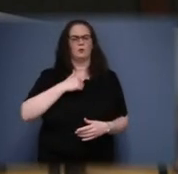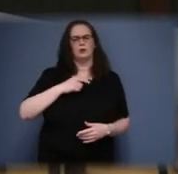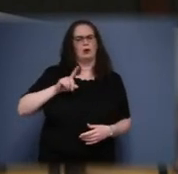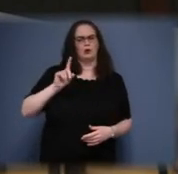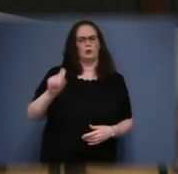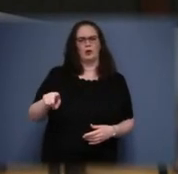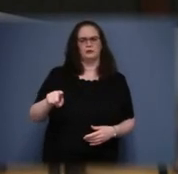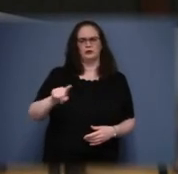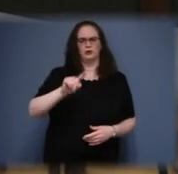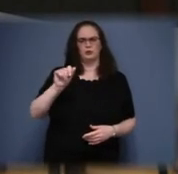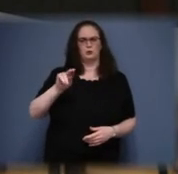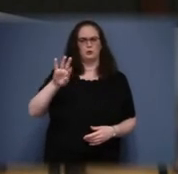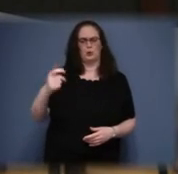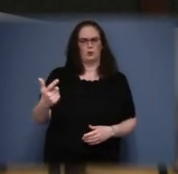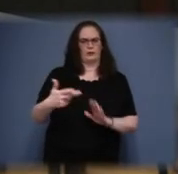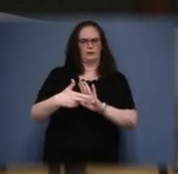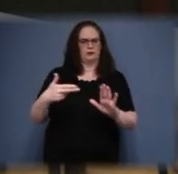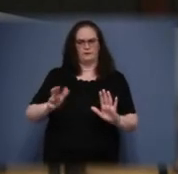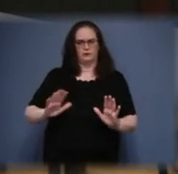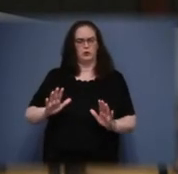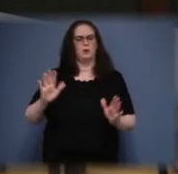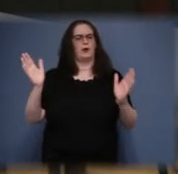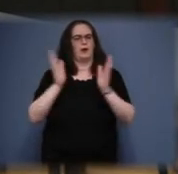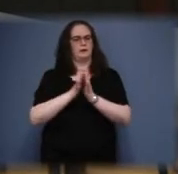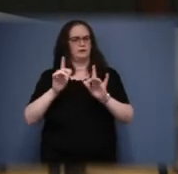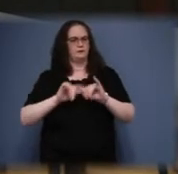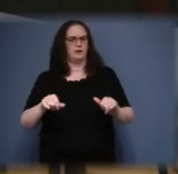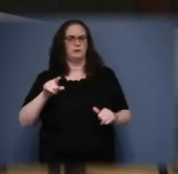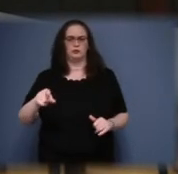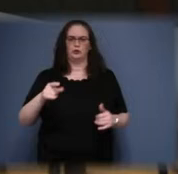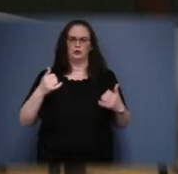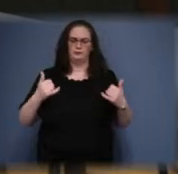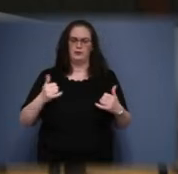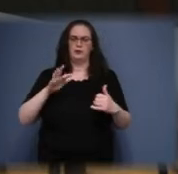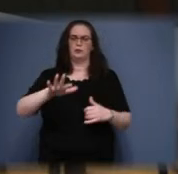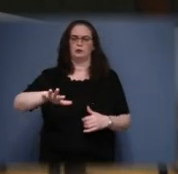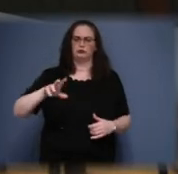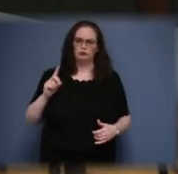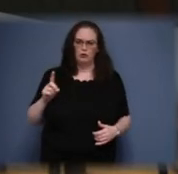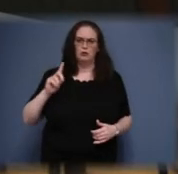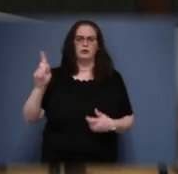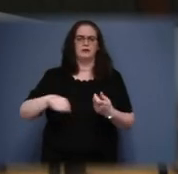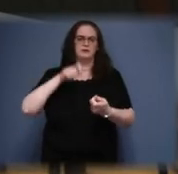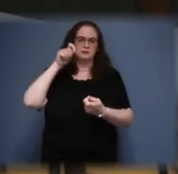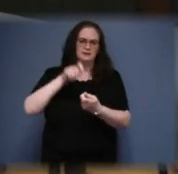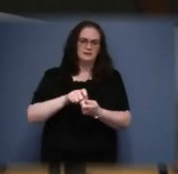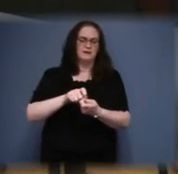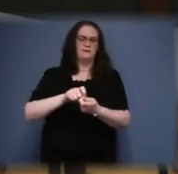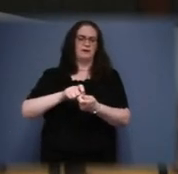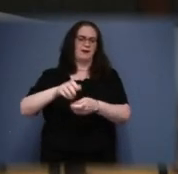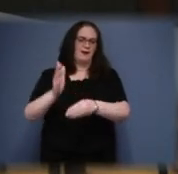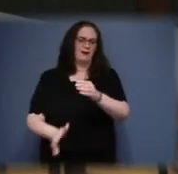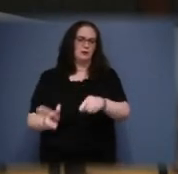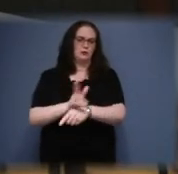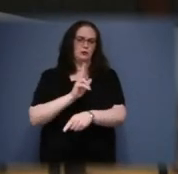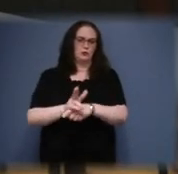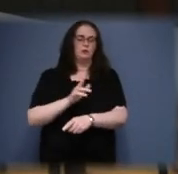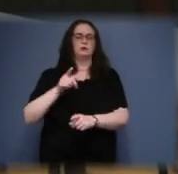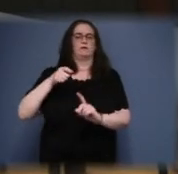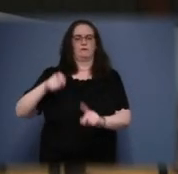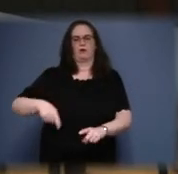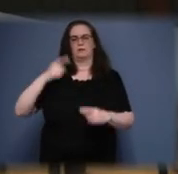the zoning designation. We ask at the same time that you immediately withdraw the specific end use from